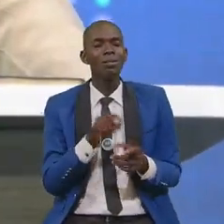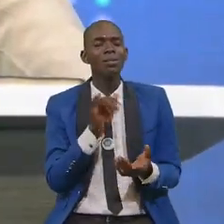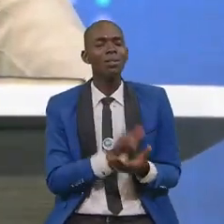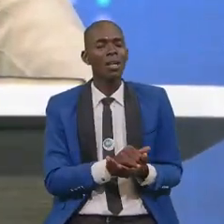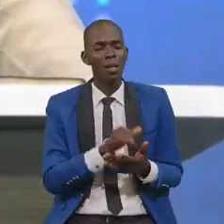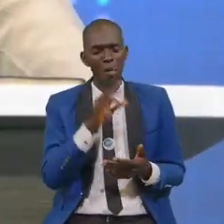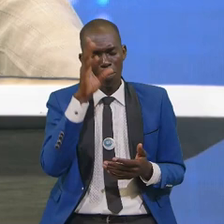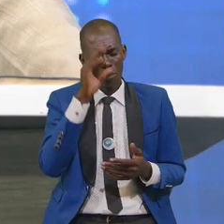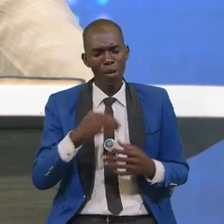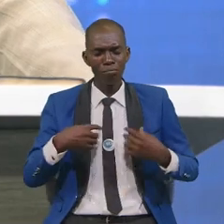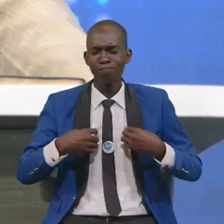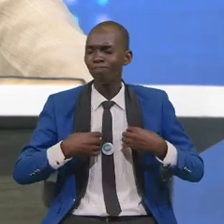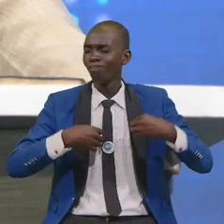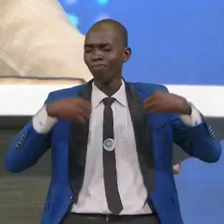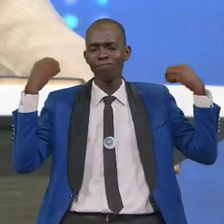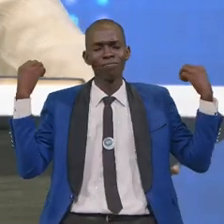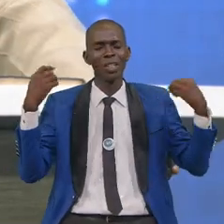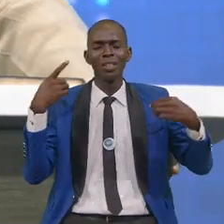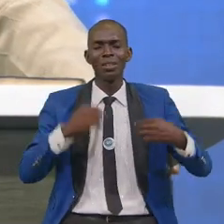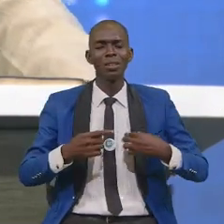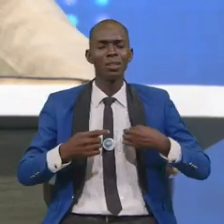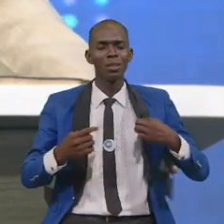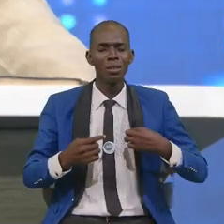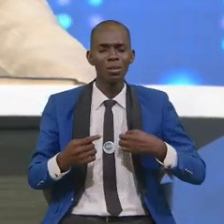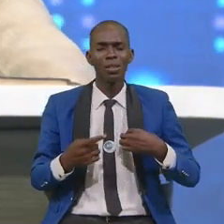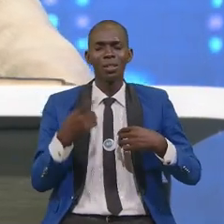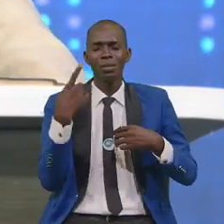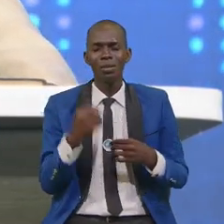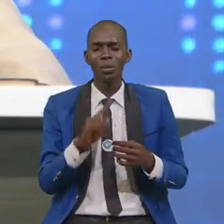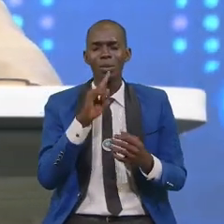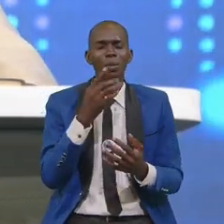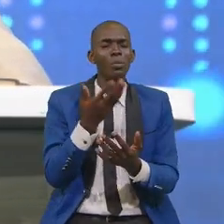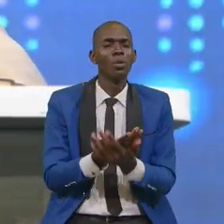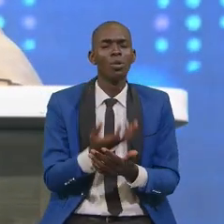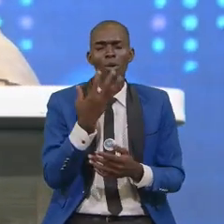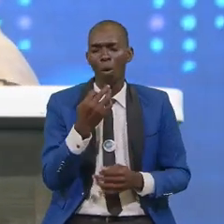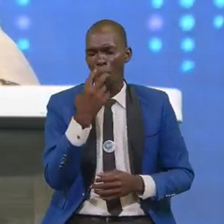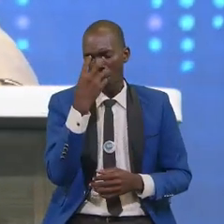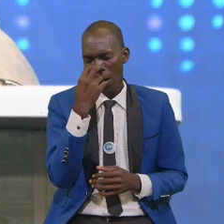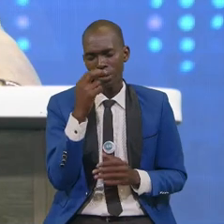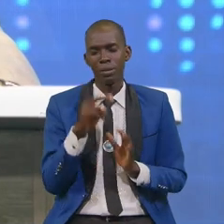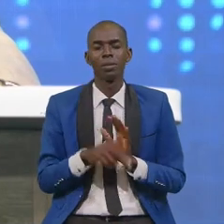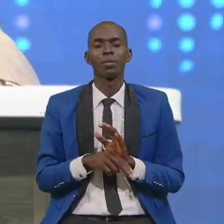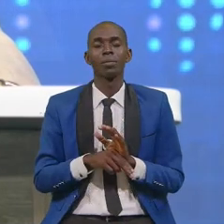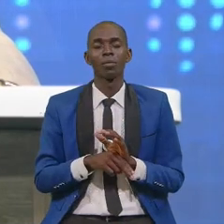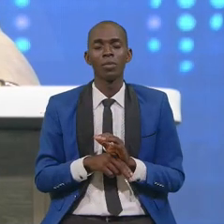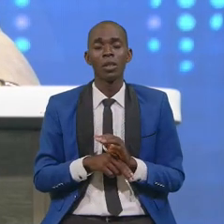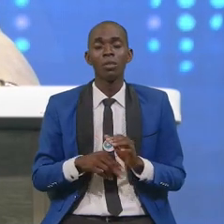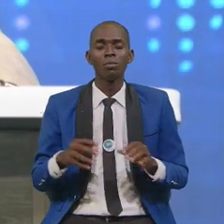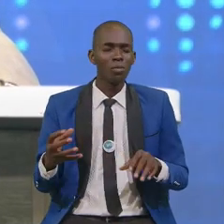away the garment, the badge of blindness. Throw that stick